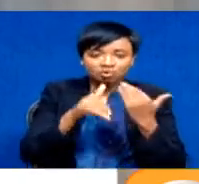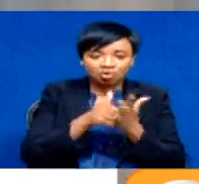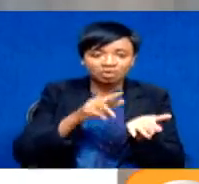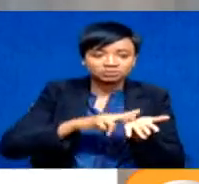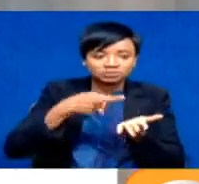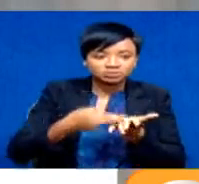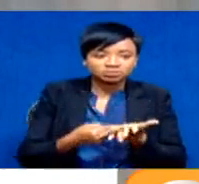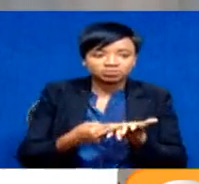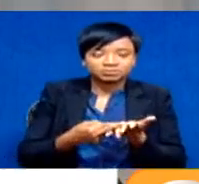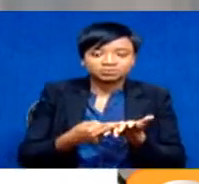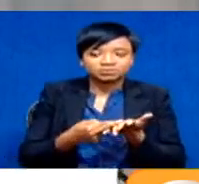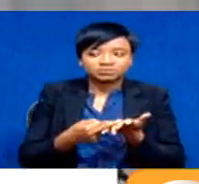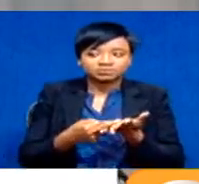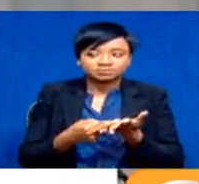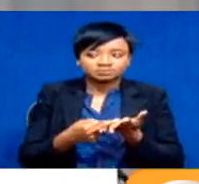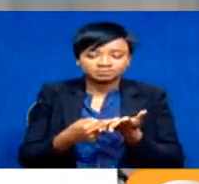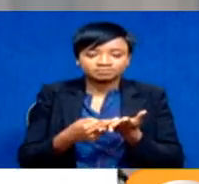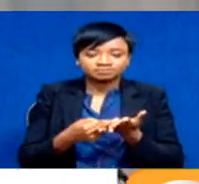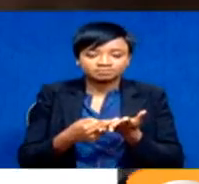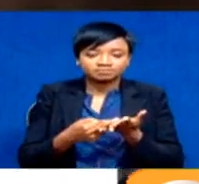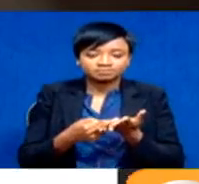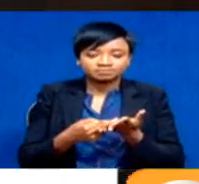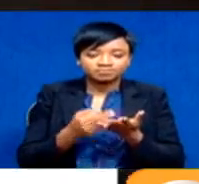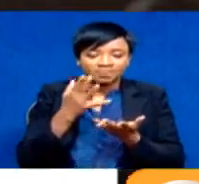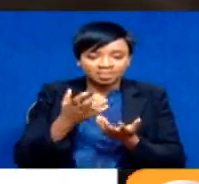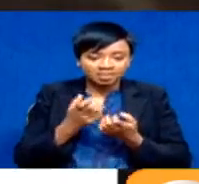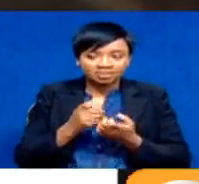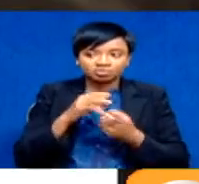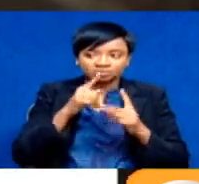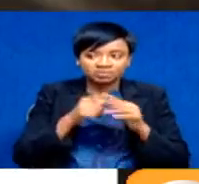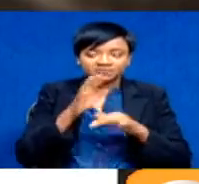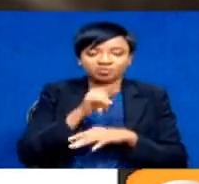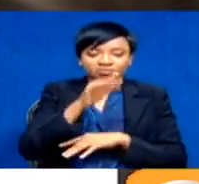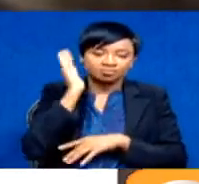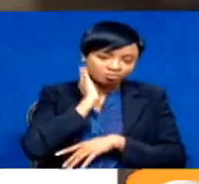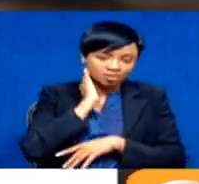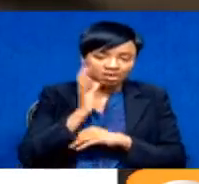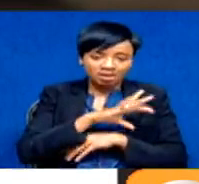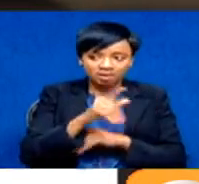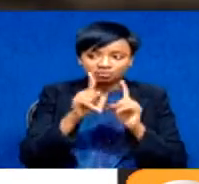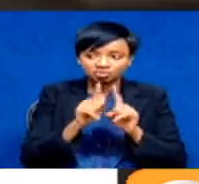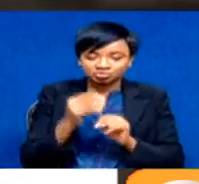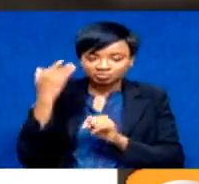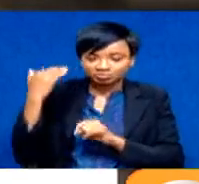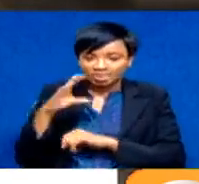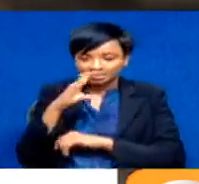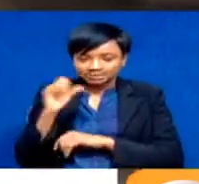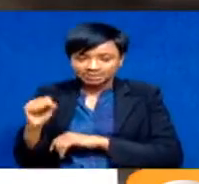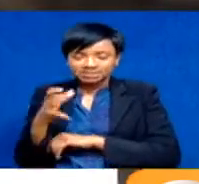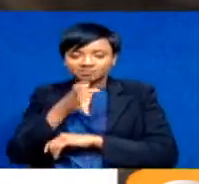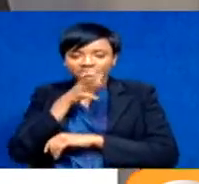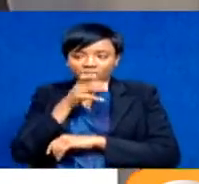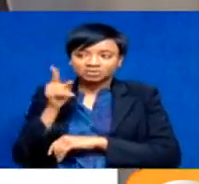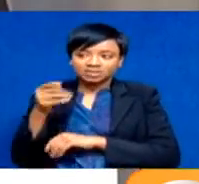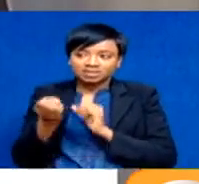being abstracted, half of that fee should be paid to the host county. The then Minister for Water, Eugene Wamalwa, allaying those